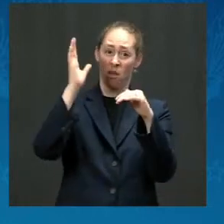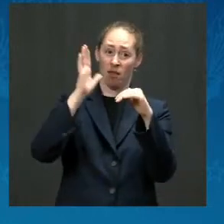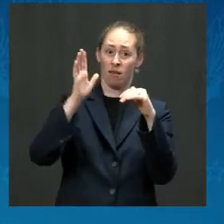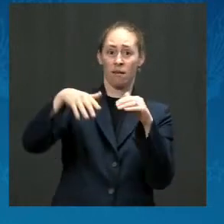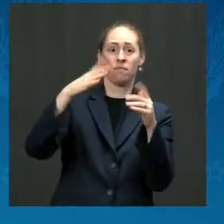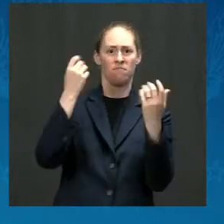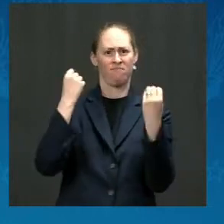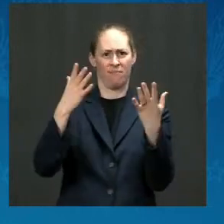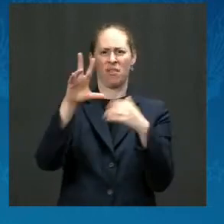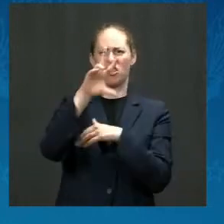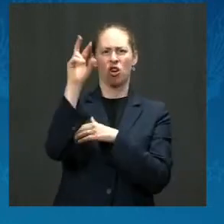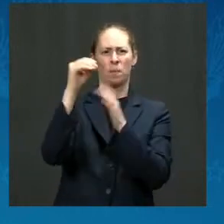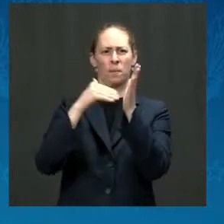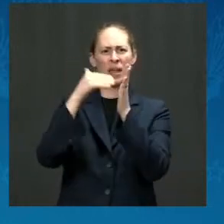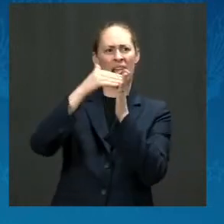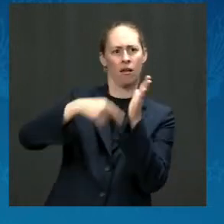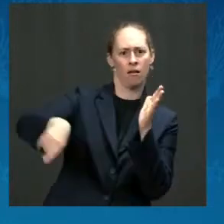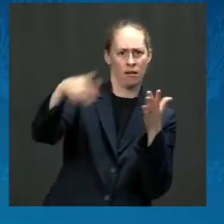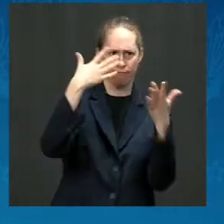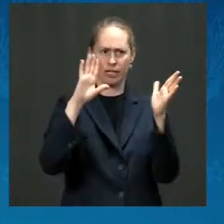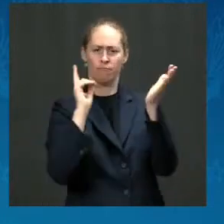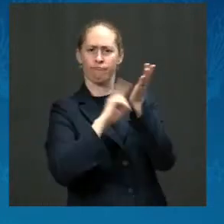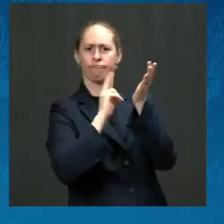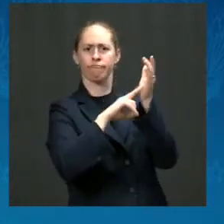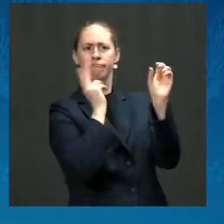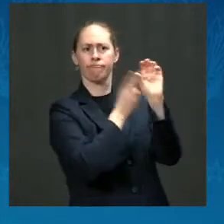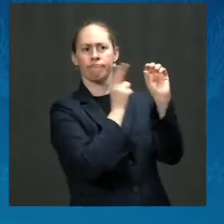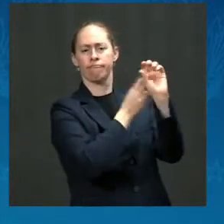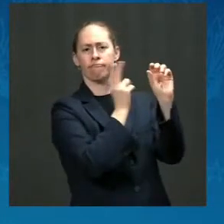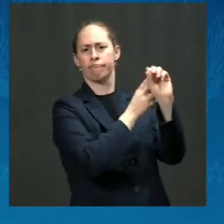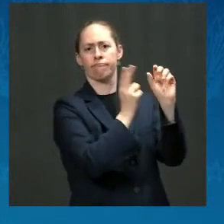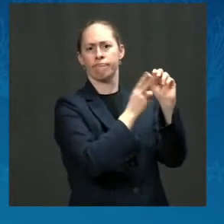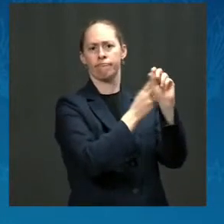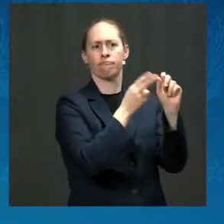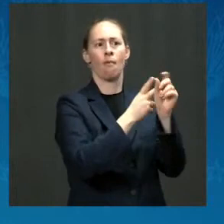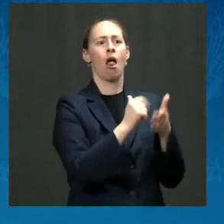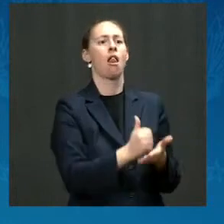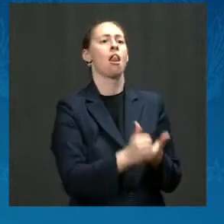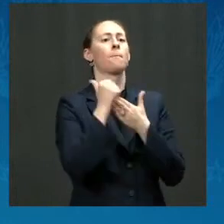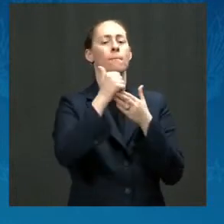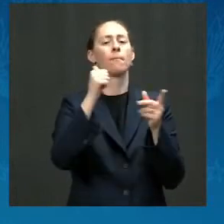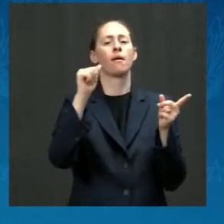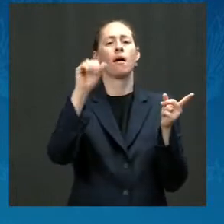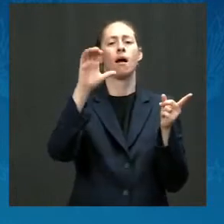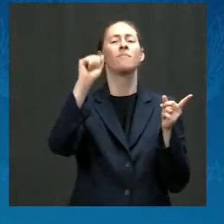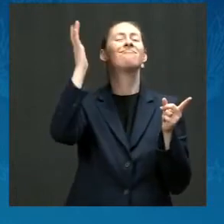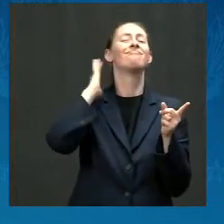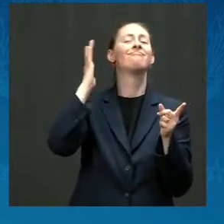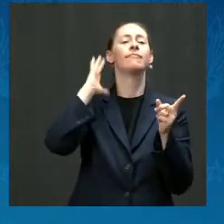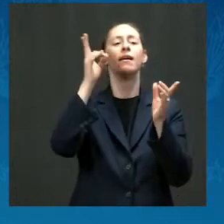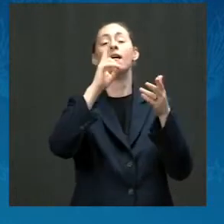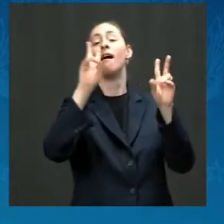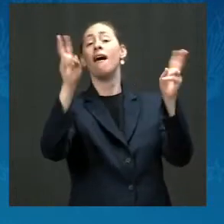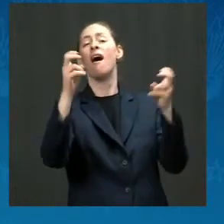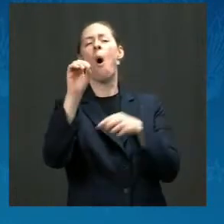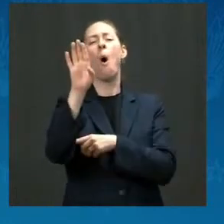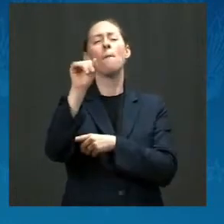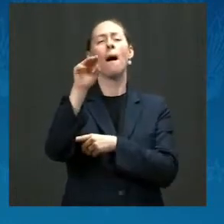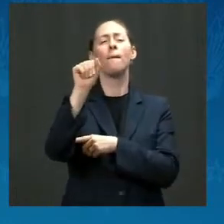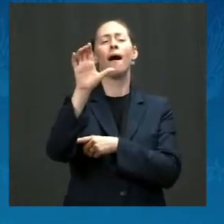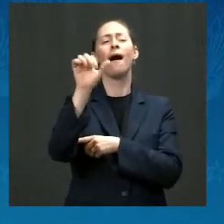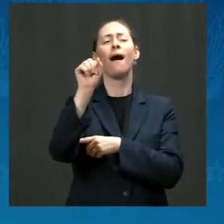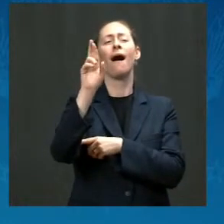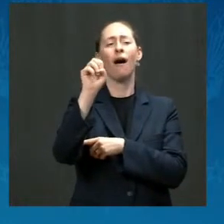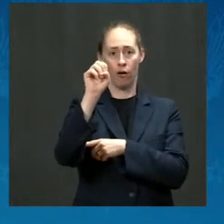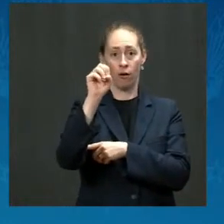coverage because of the Affordable Care Act. You know, they called it Obamacare also. 30 million people. More